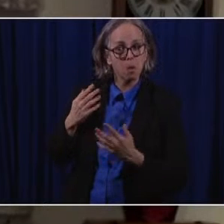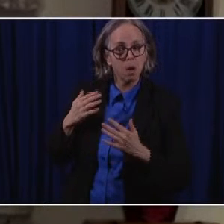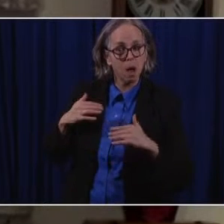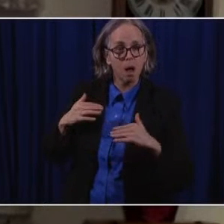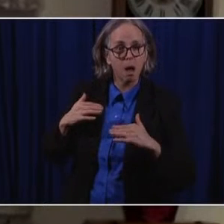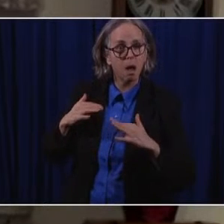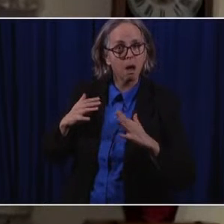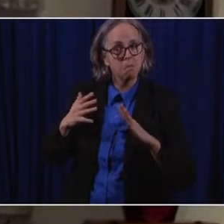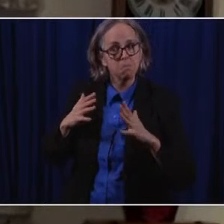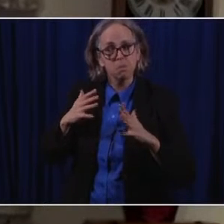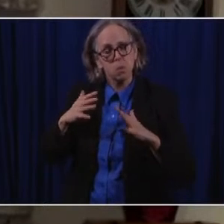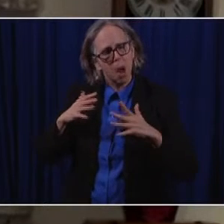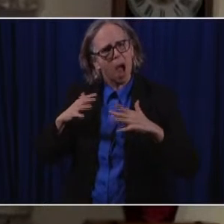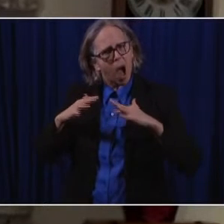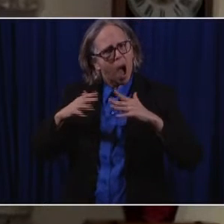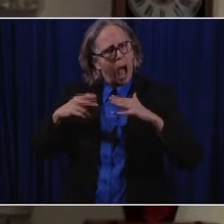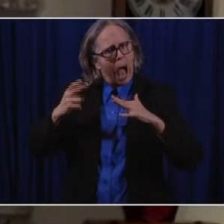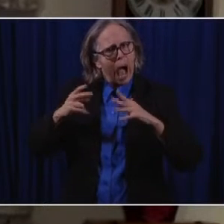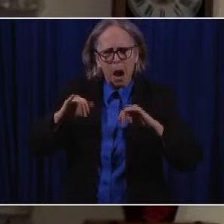think that the